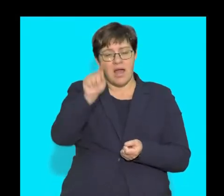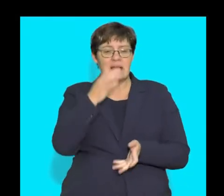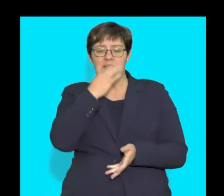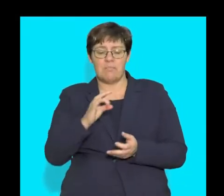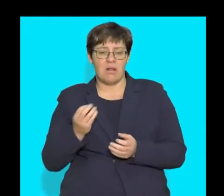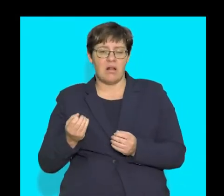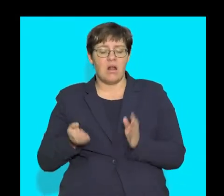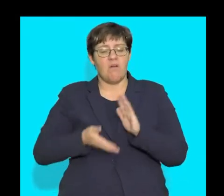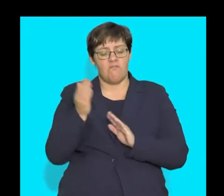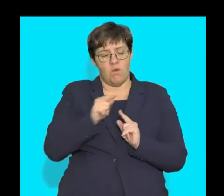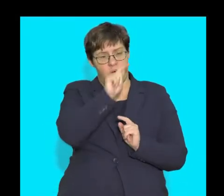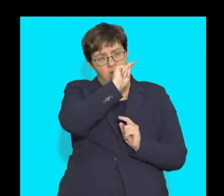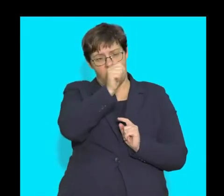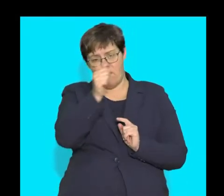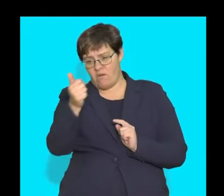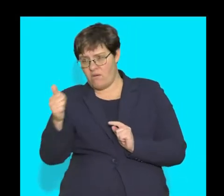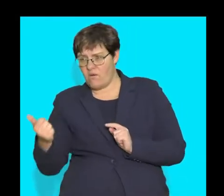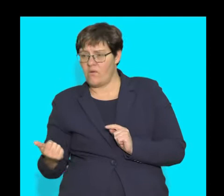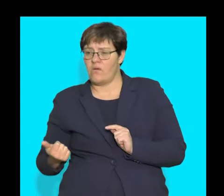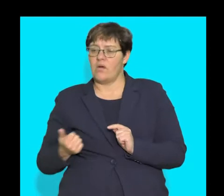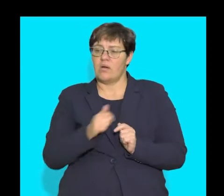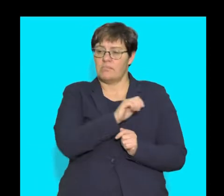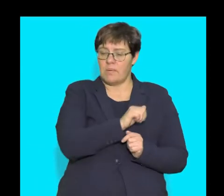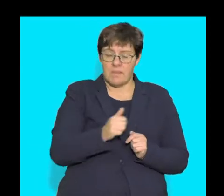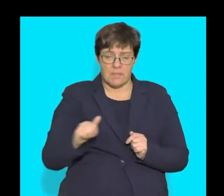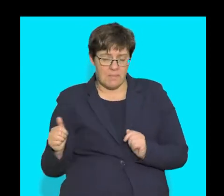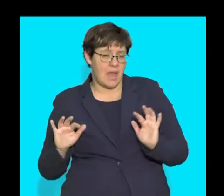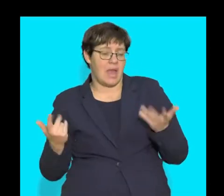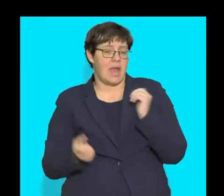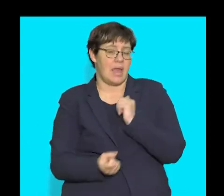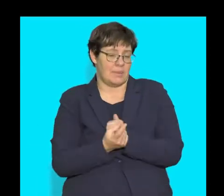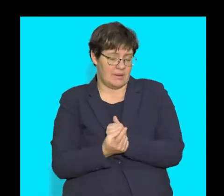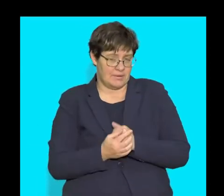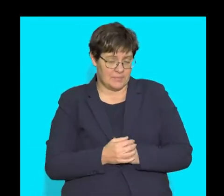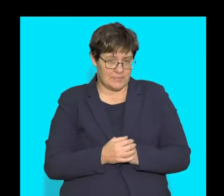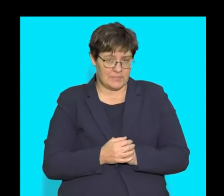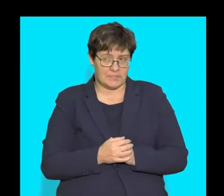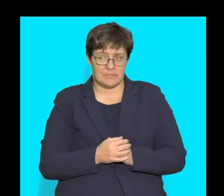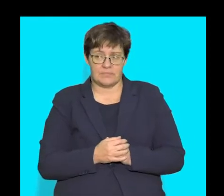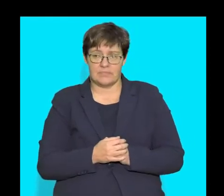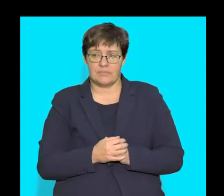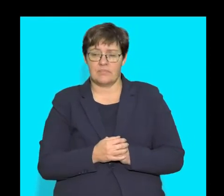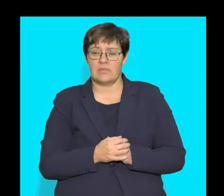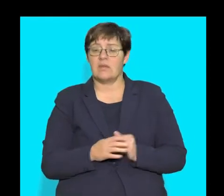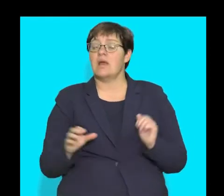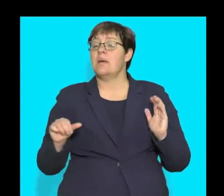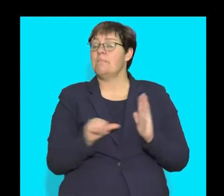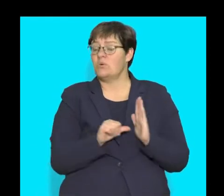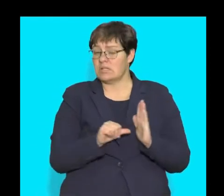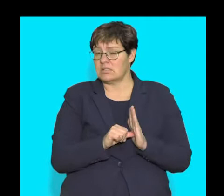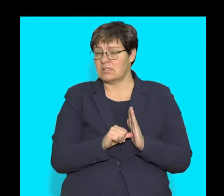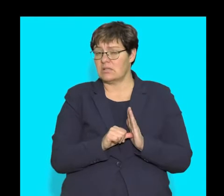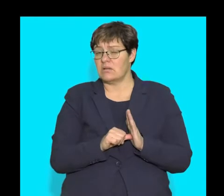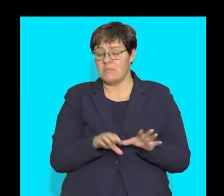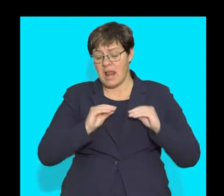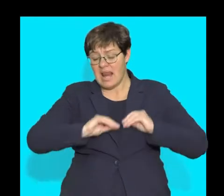simple flow diagram that shows you the process of digestion and what happens in the body. It's important as